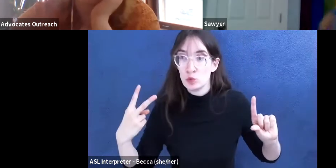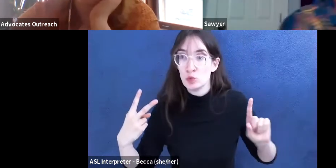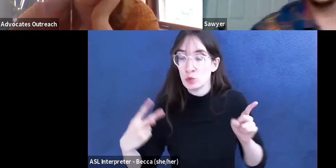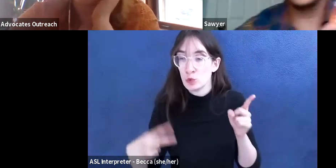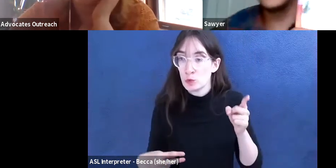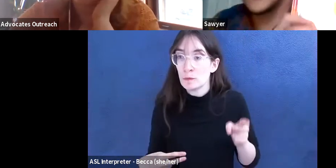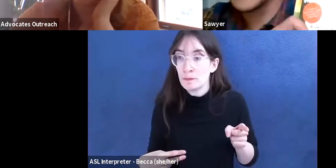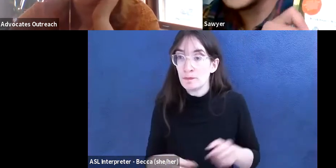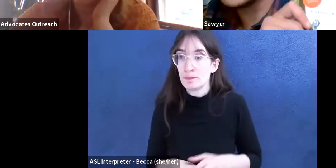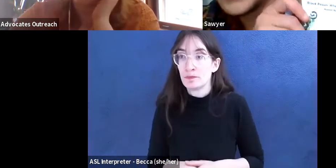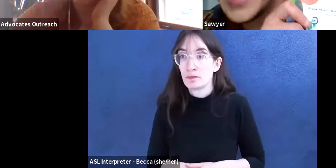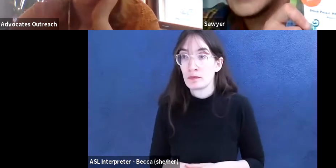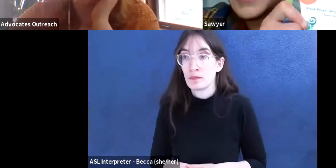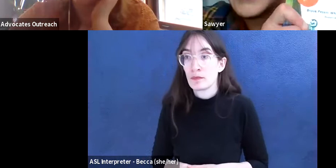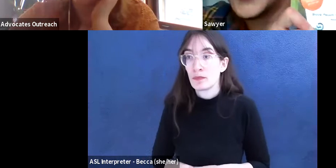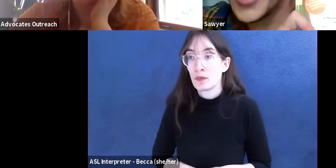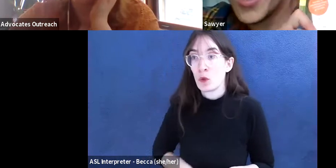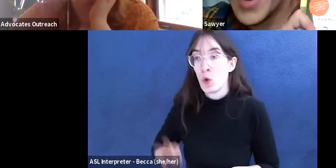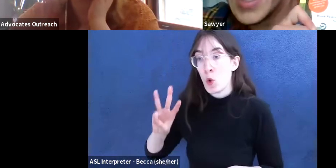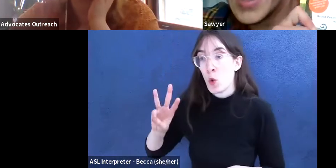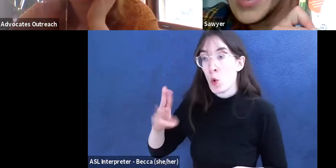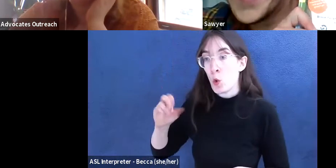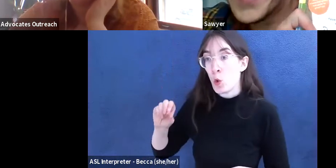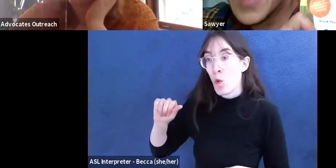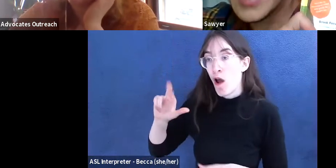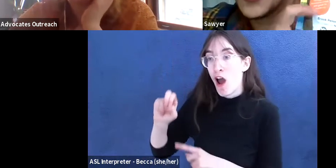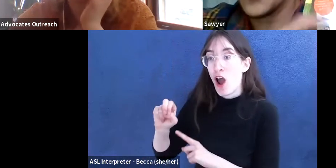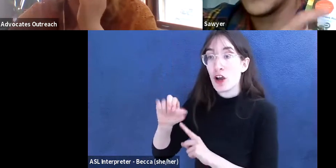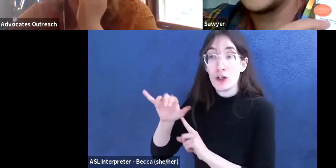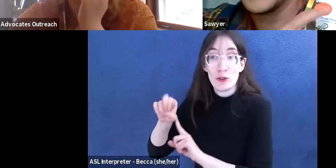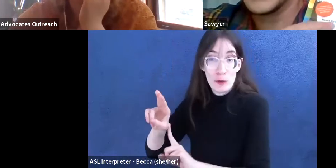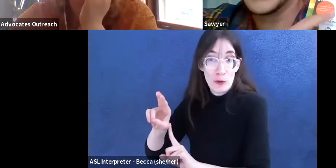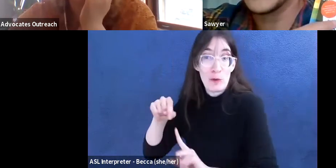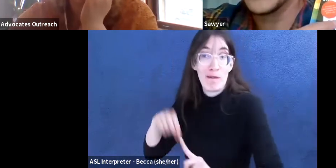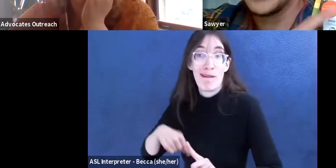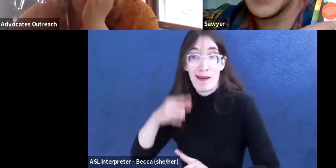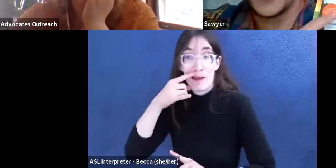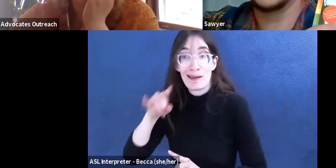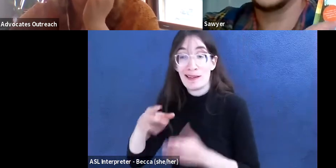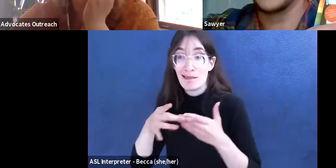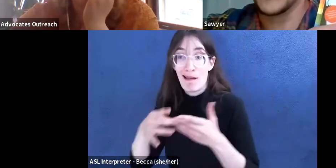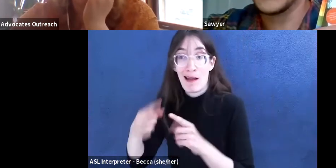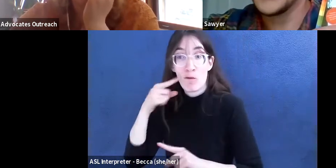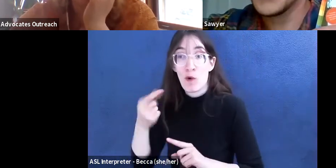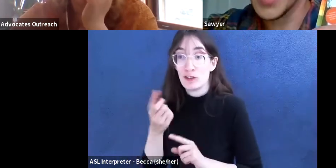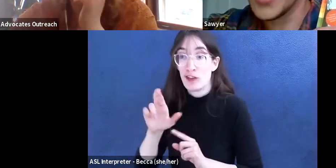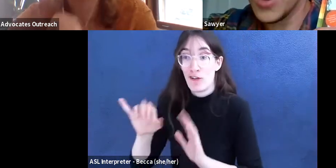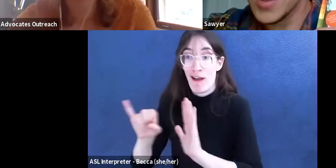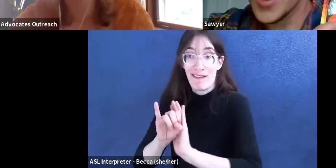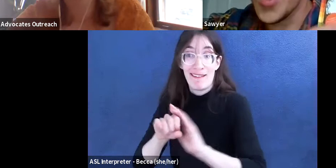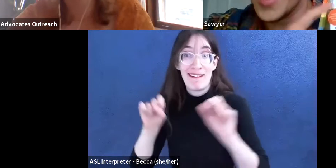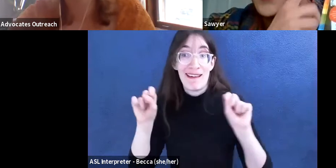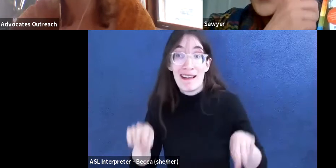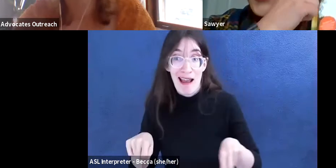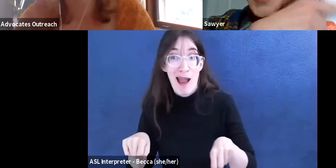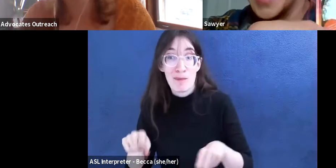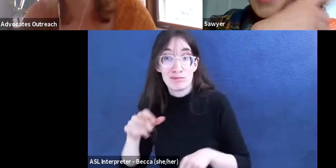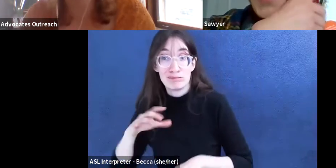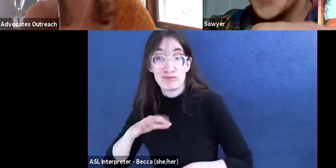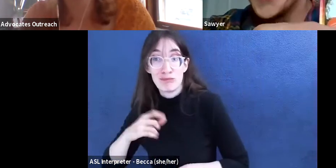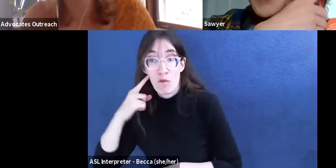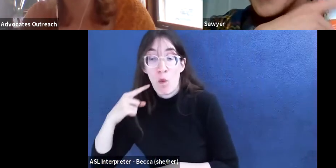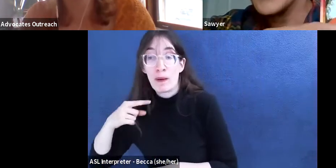as helpful for the affirming that there's many ways to be, and that also it's okay for them not to be thinking about crushes